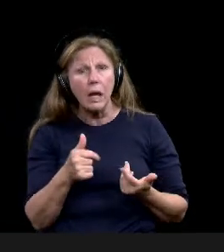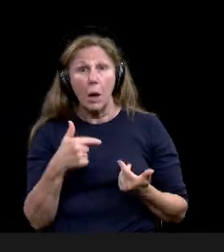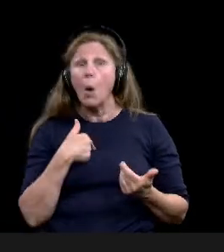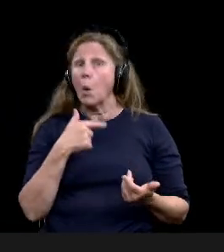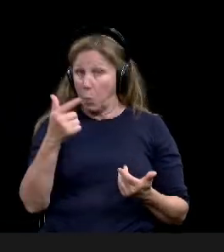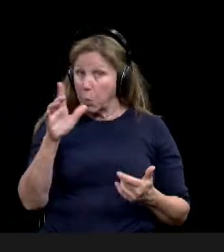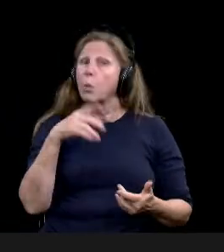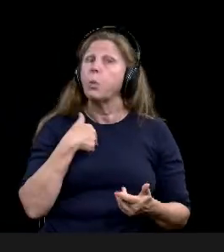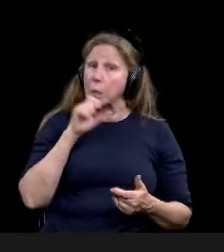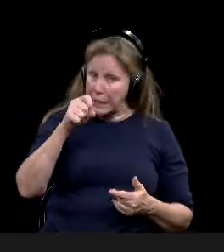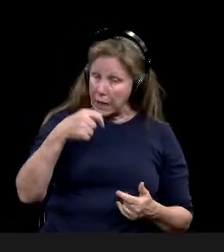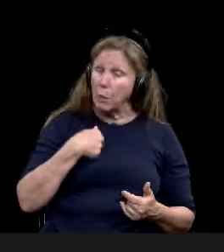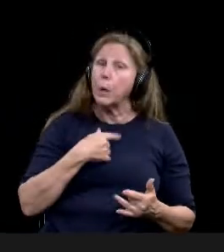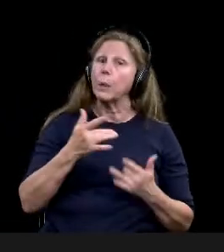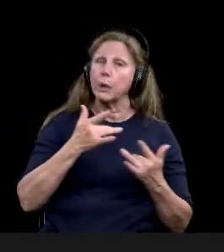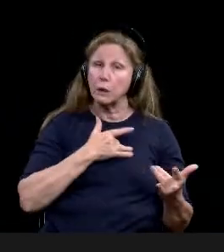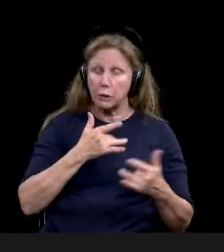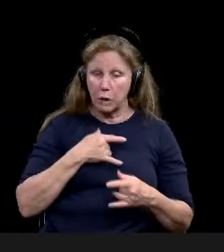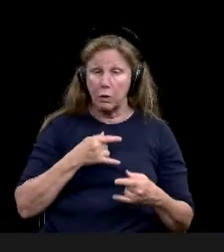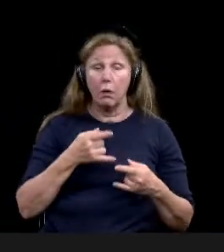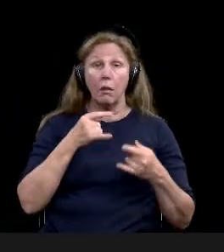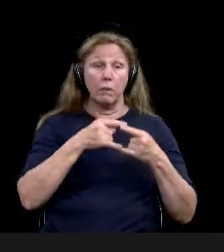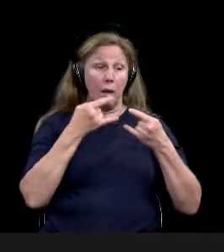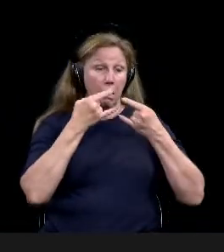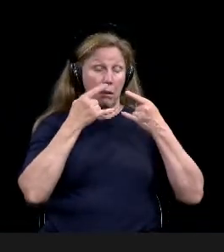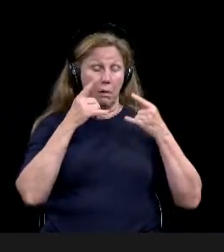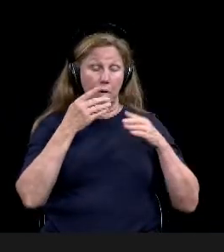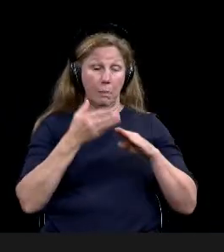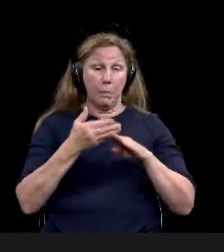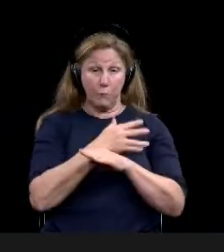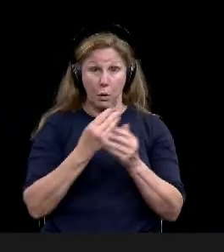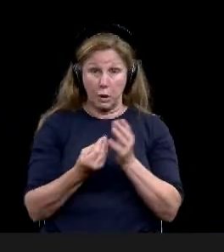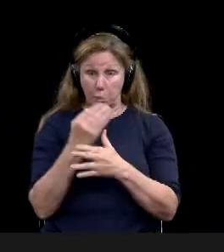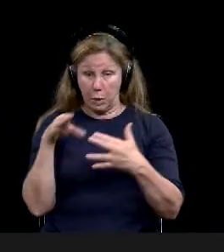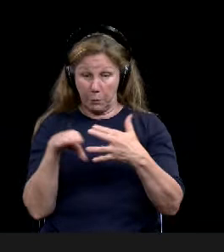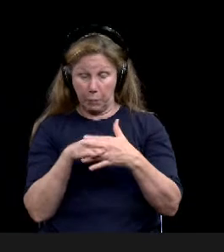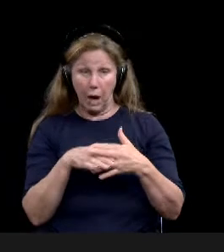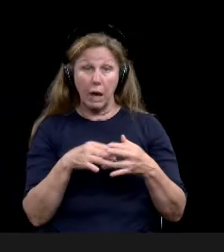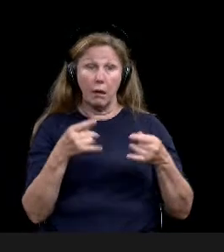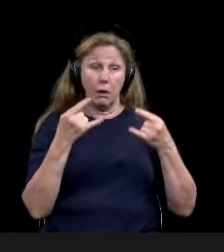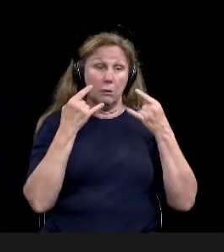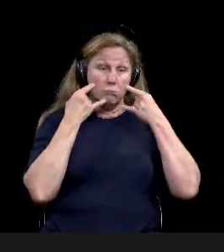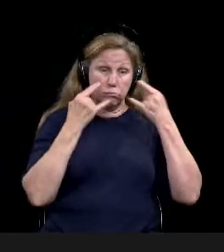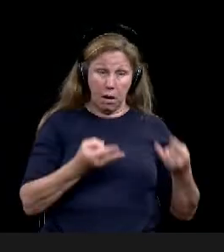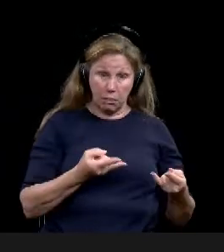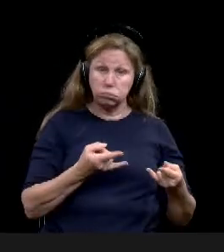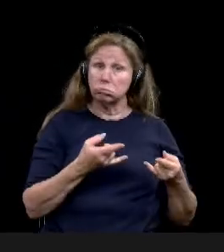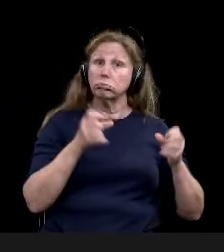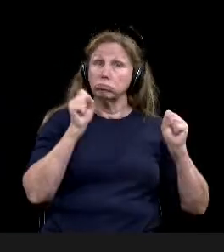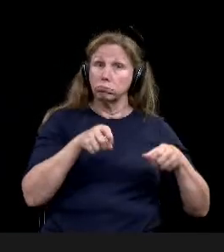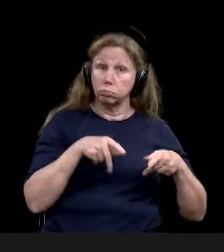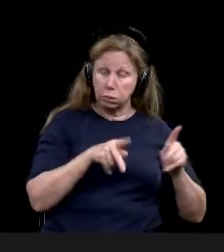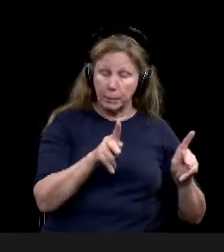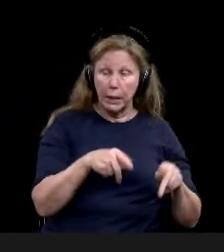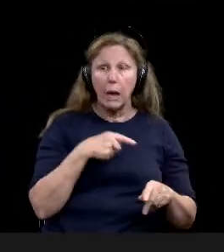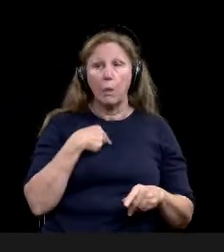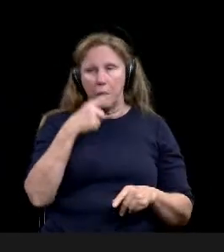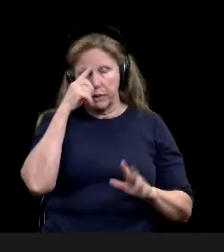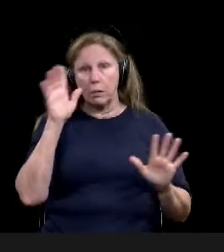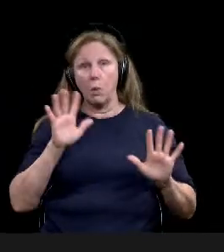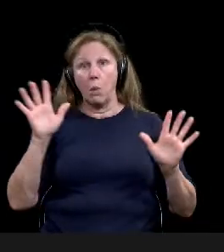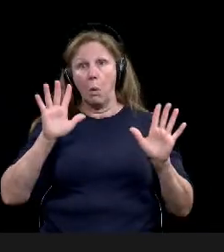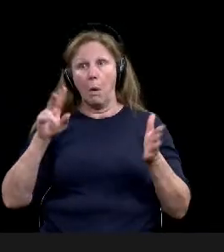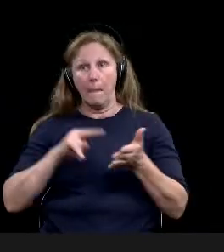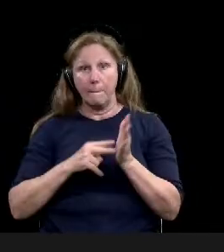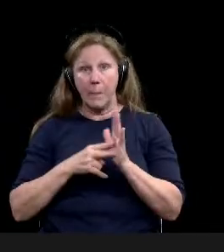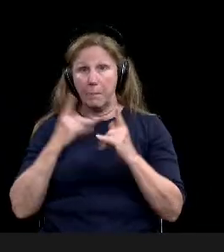to see another bump in cases following the repeal of the masking